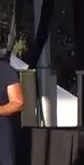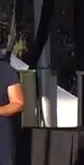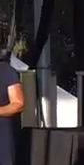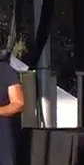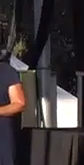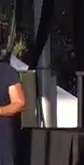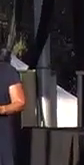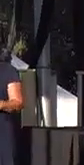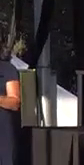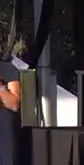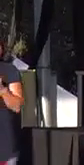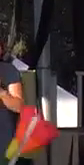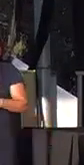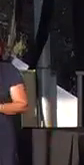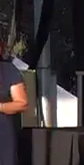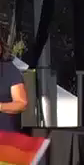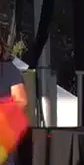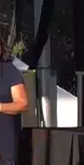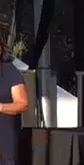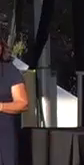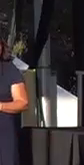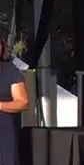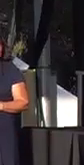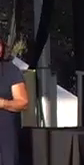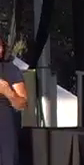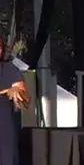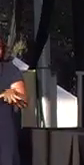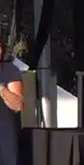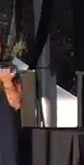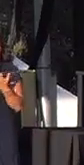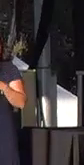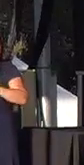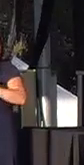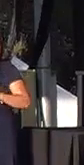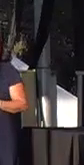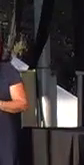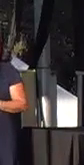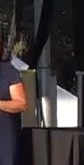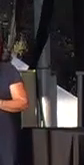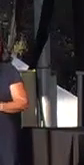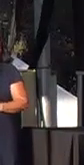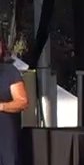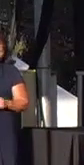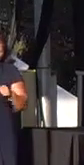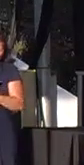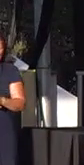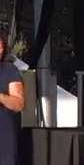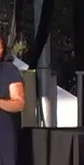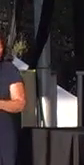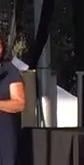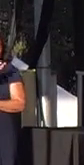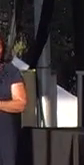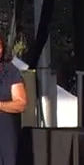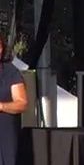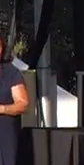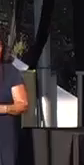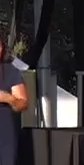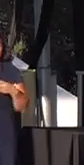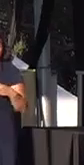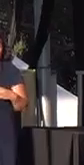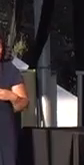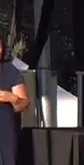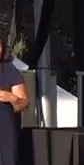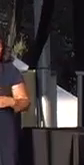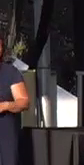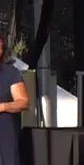So finally, as I leave you today, we've got to partner on two things. One is